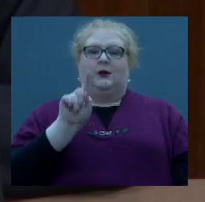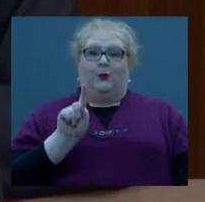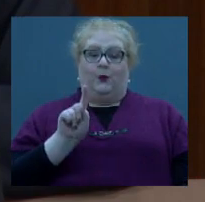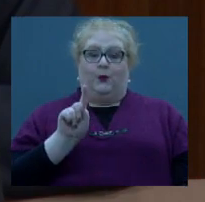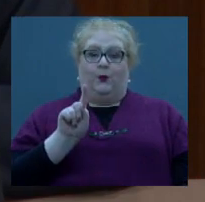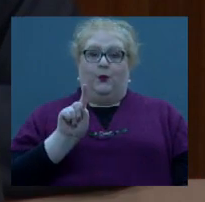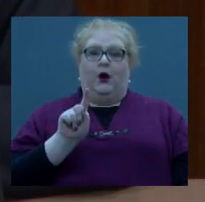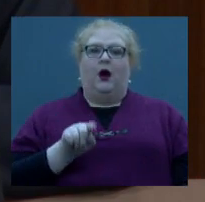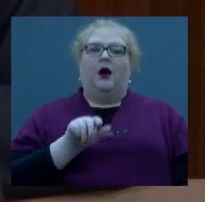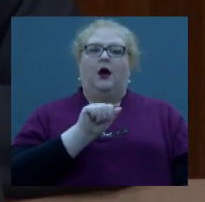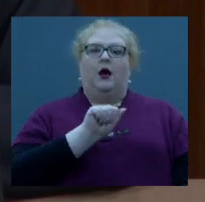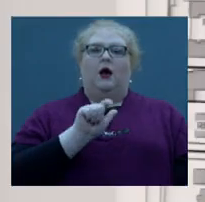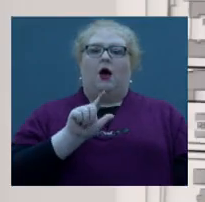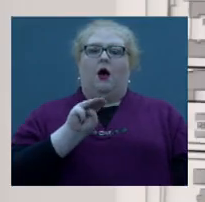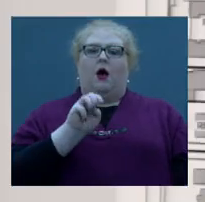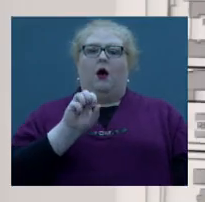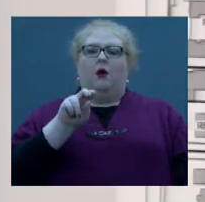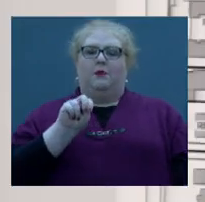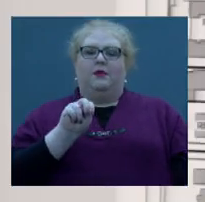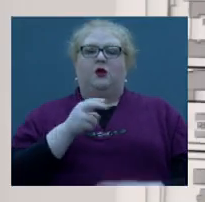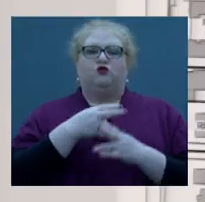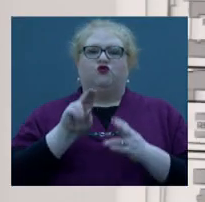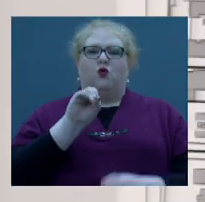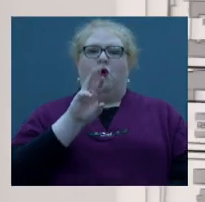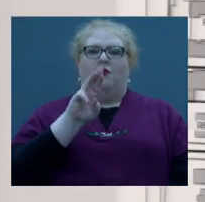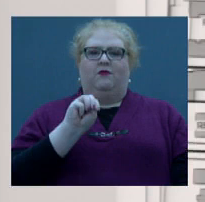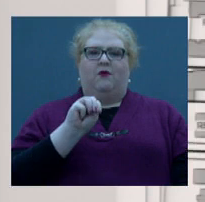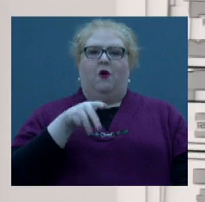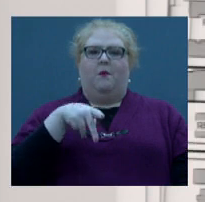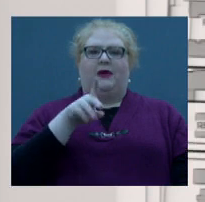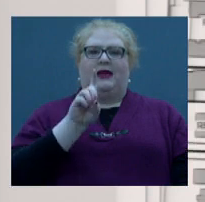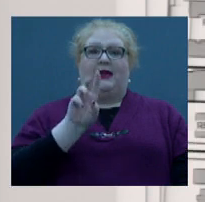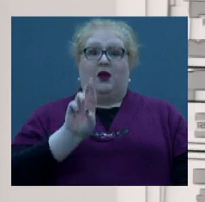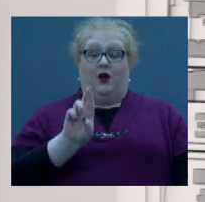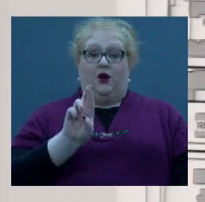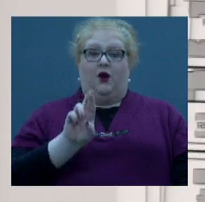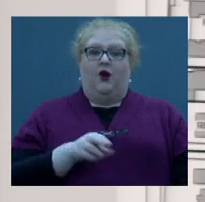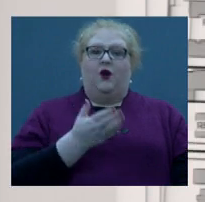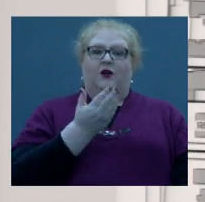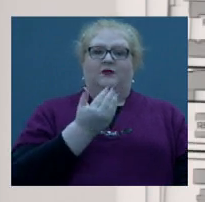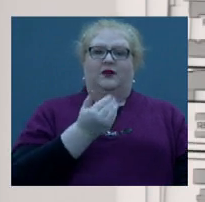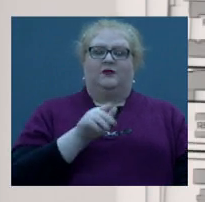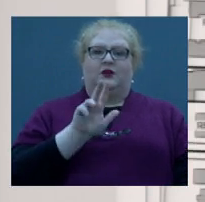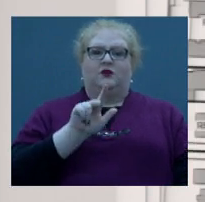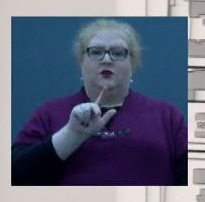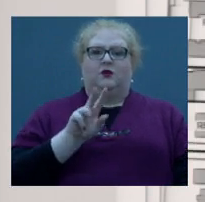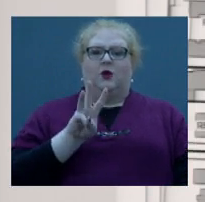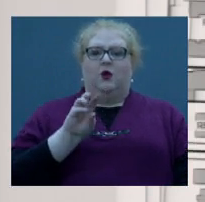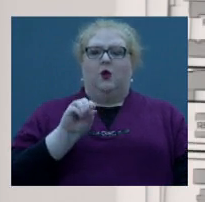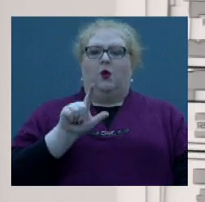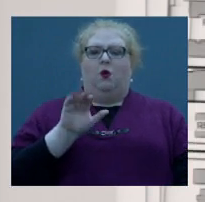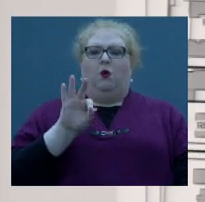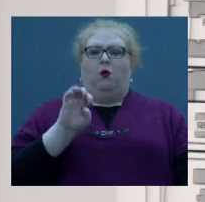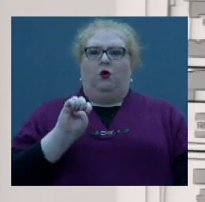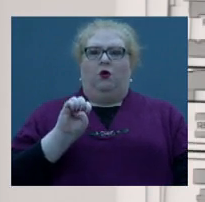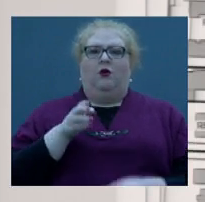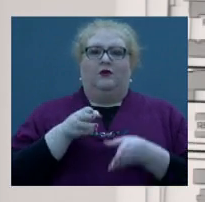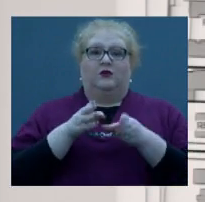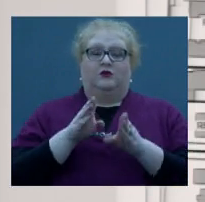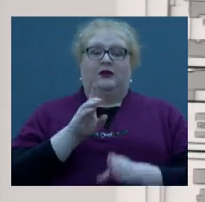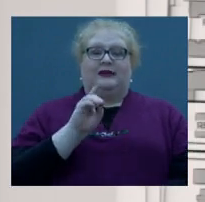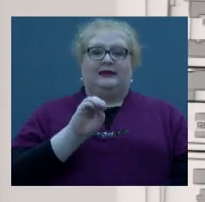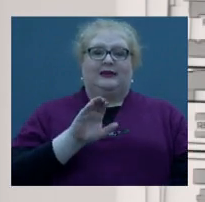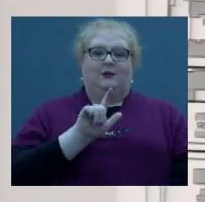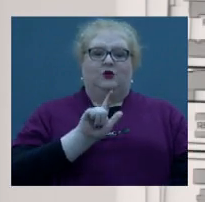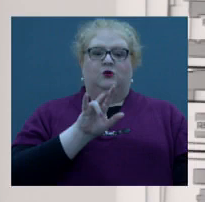Z-9481, the Allman short form PDR, located at 1523 Wolf Street. On December